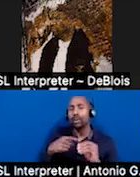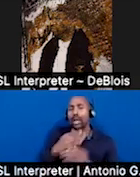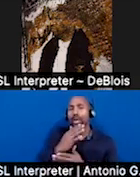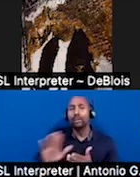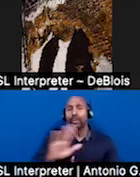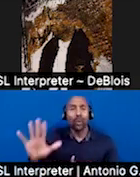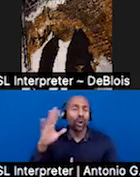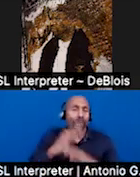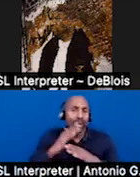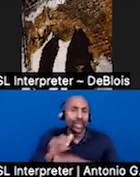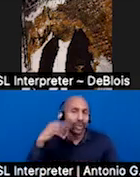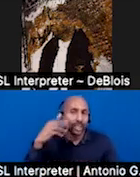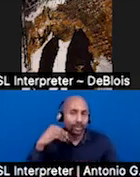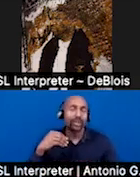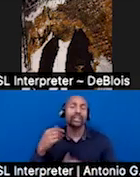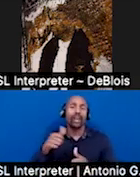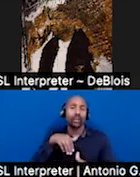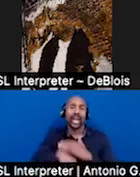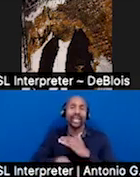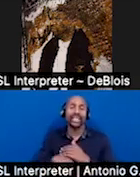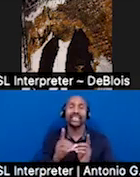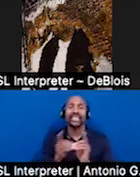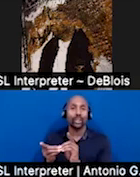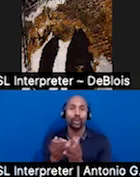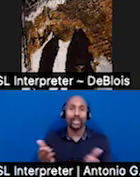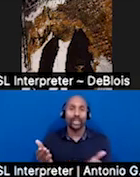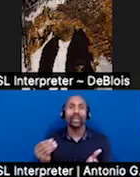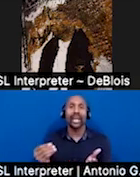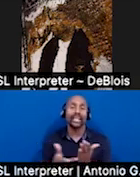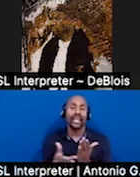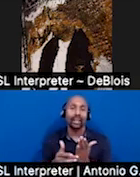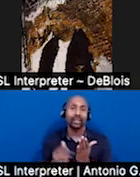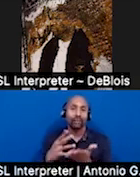experienced with accessing digital materials and technologies for learning?